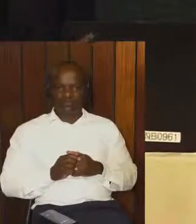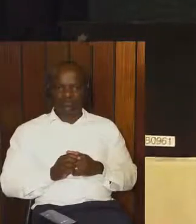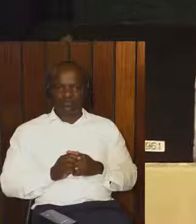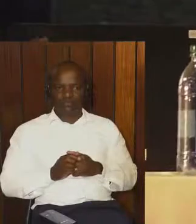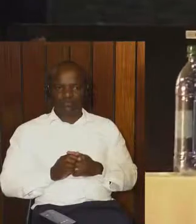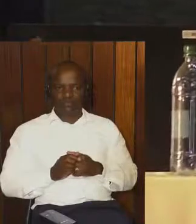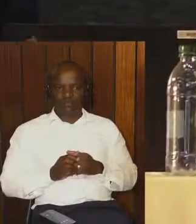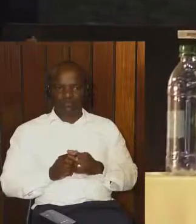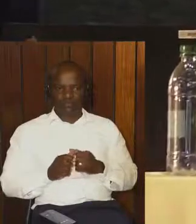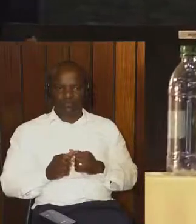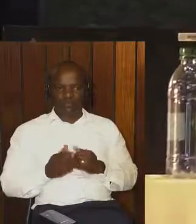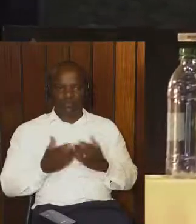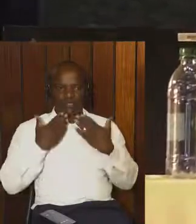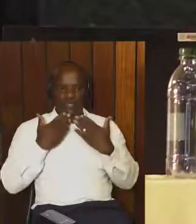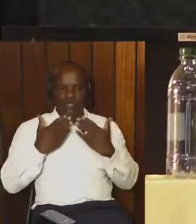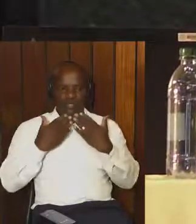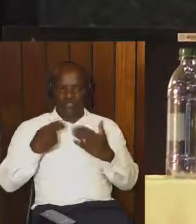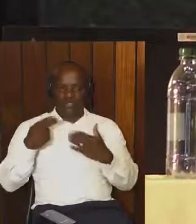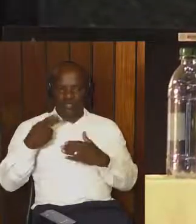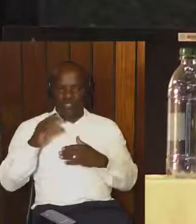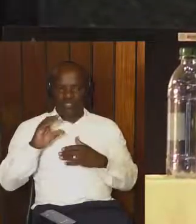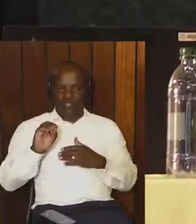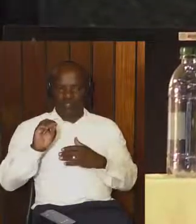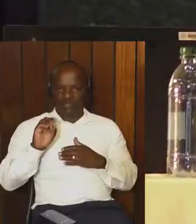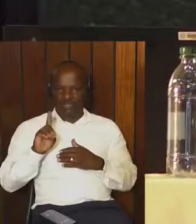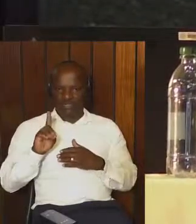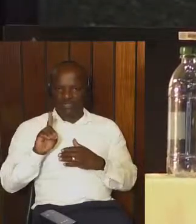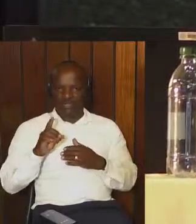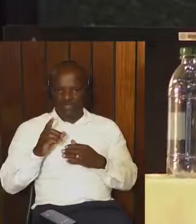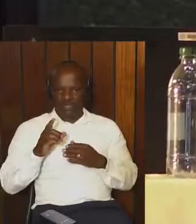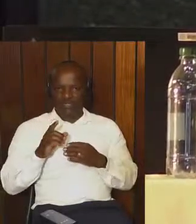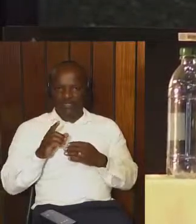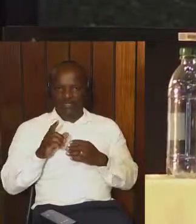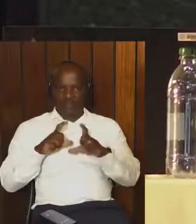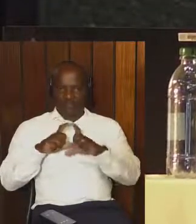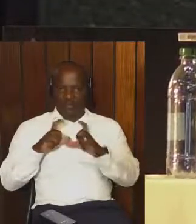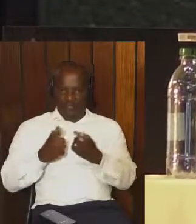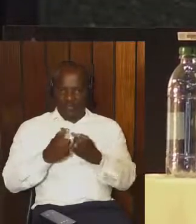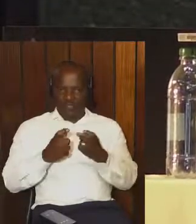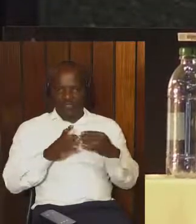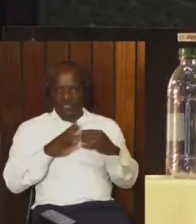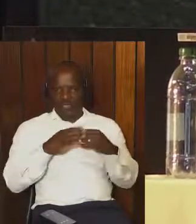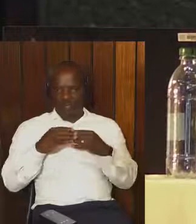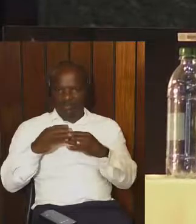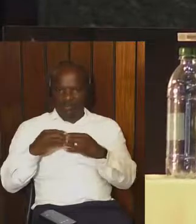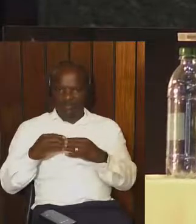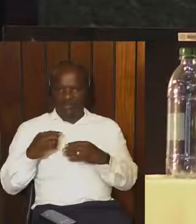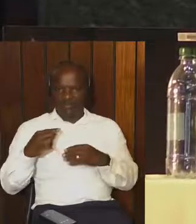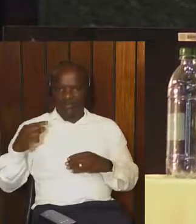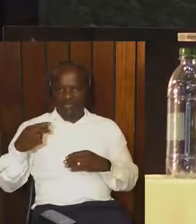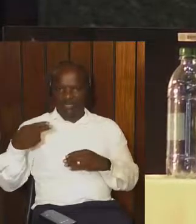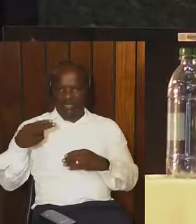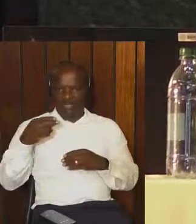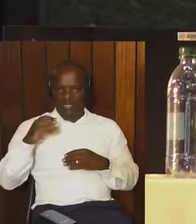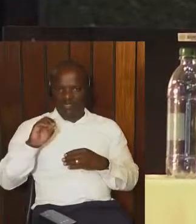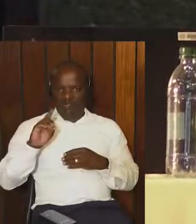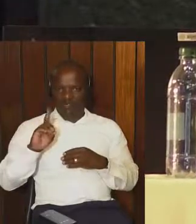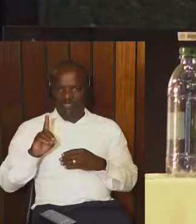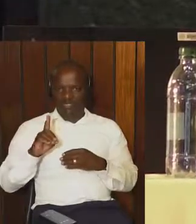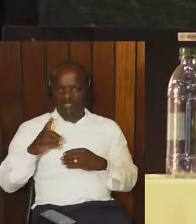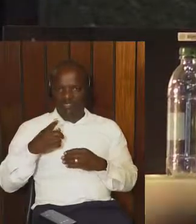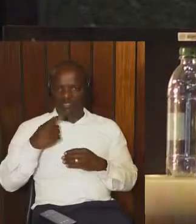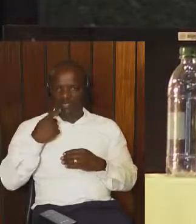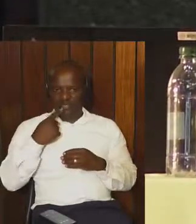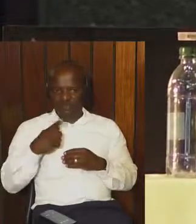Okay. Thank you, HOD. Thank you, community members. As the HOD has mentioned,